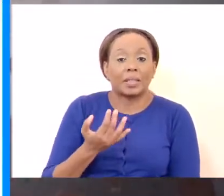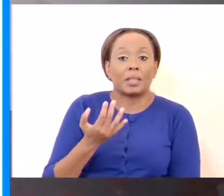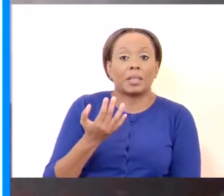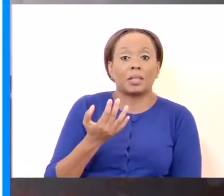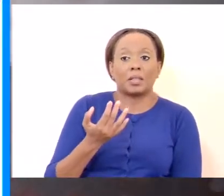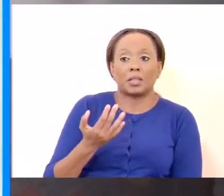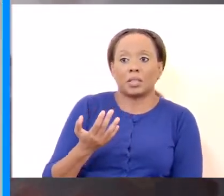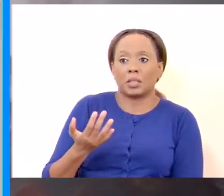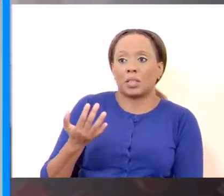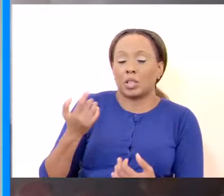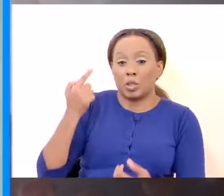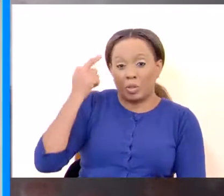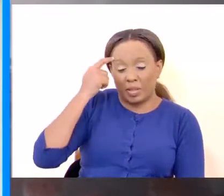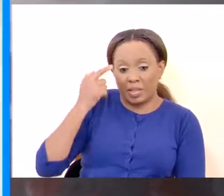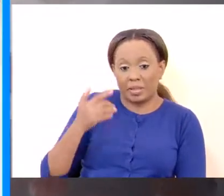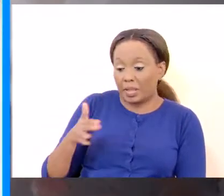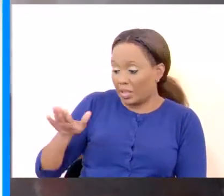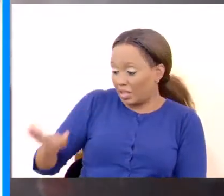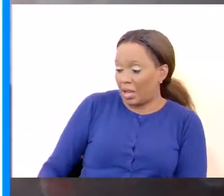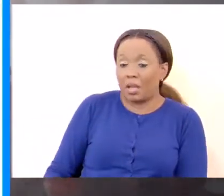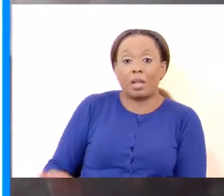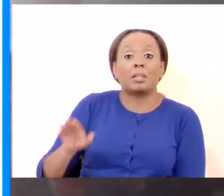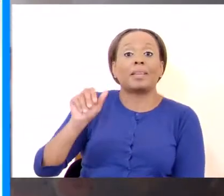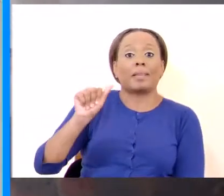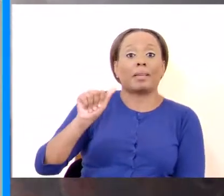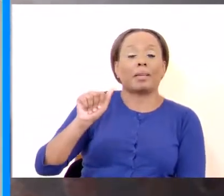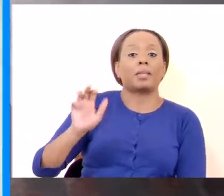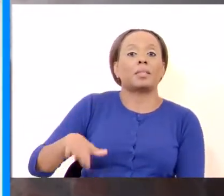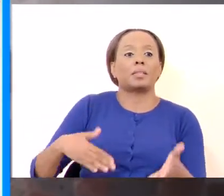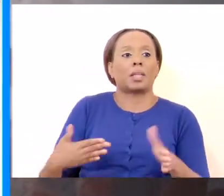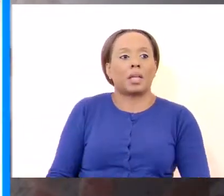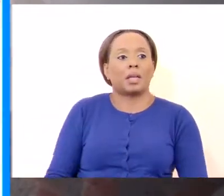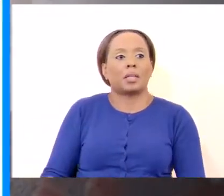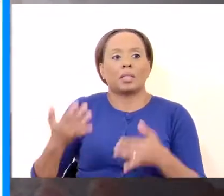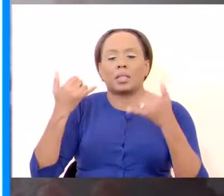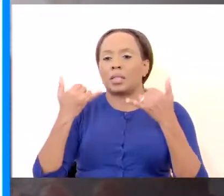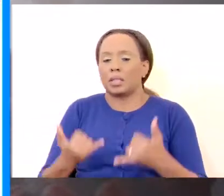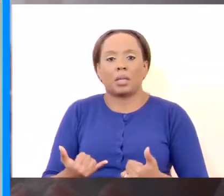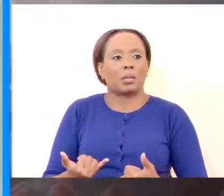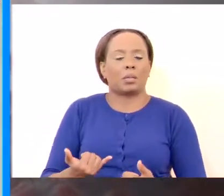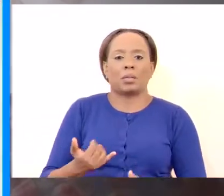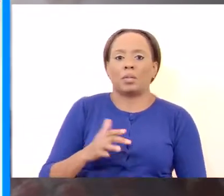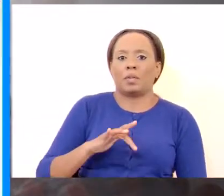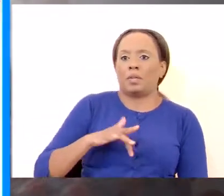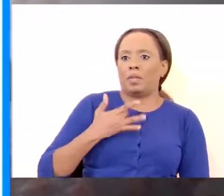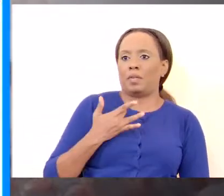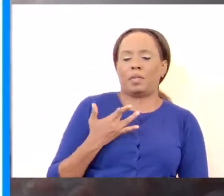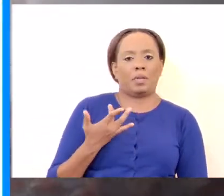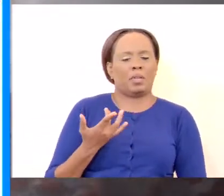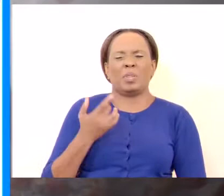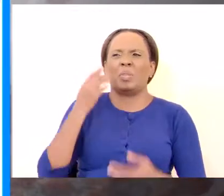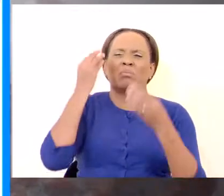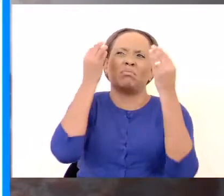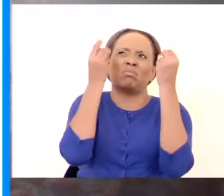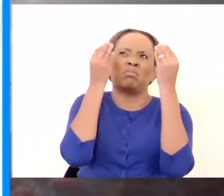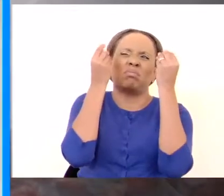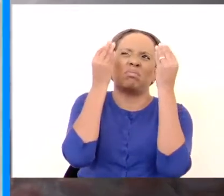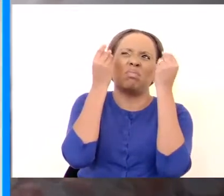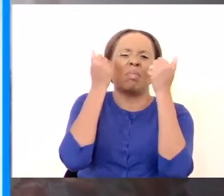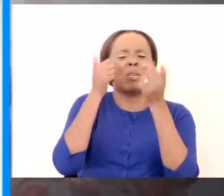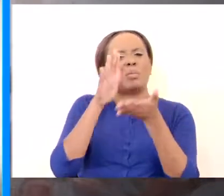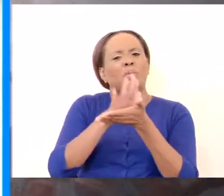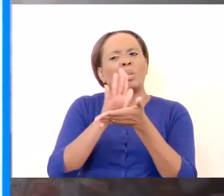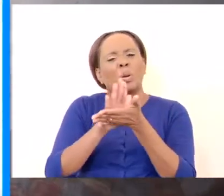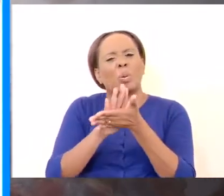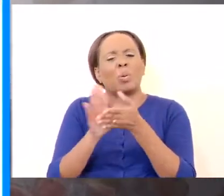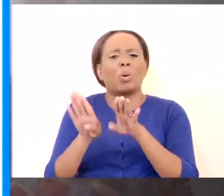changer in your view, in terms of your recommendations for return to school? As I said, especially